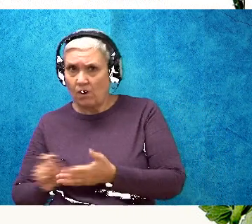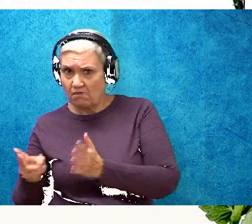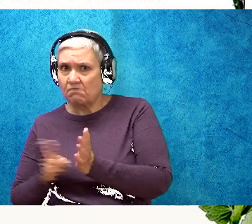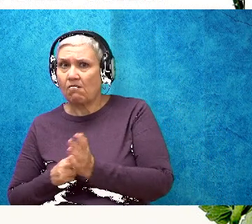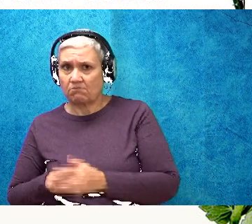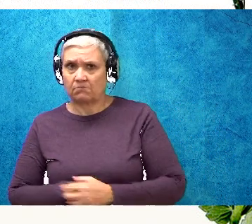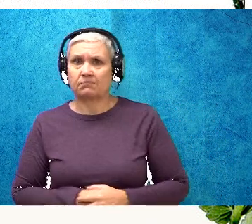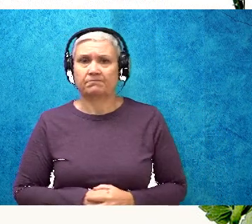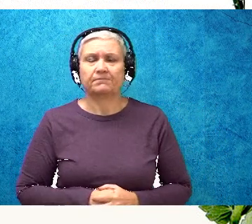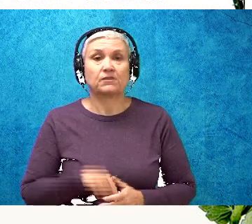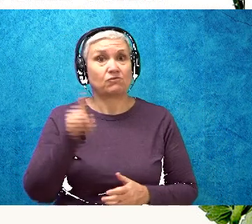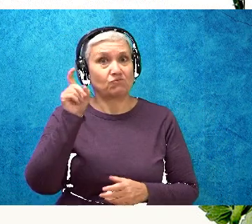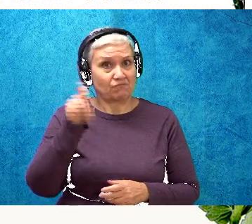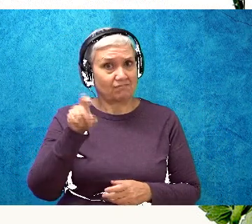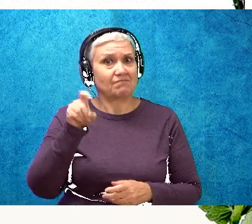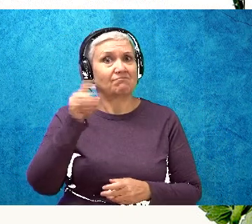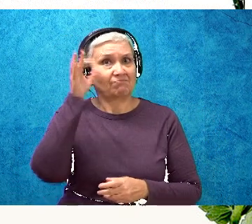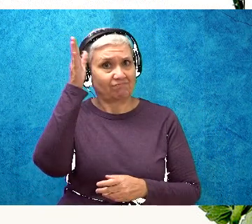it.